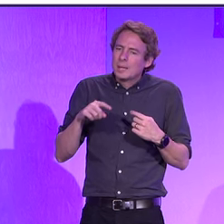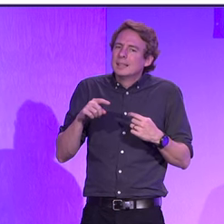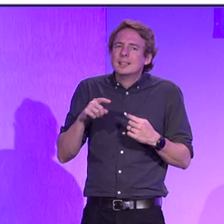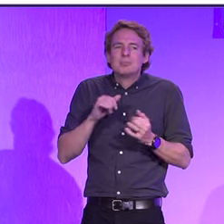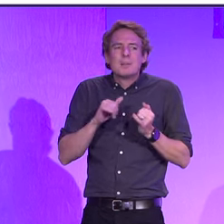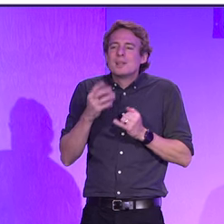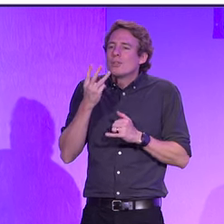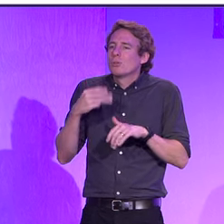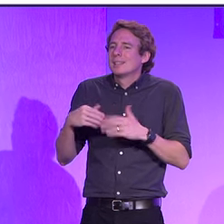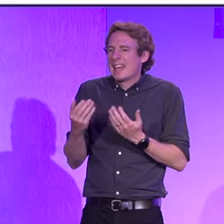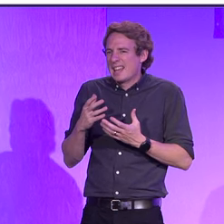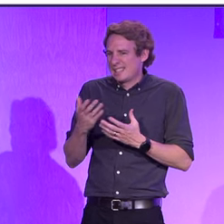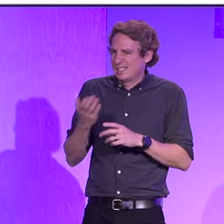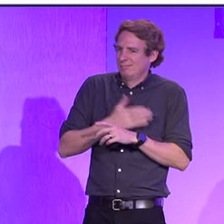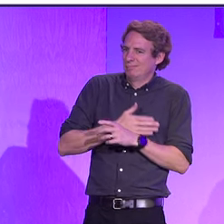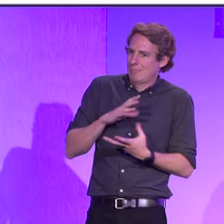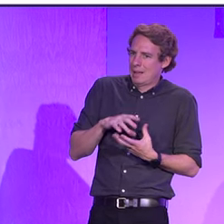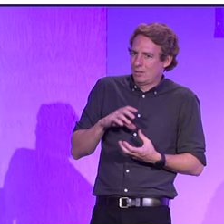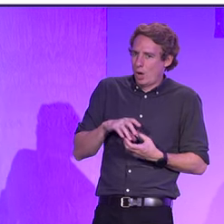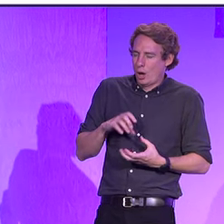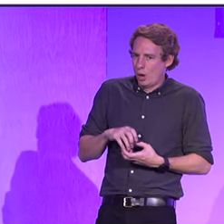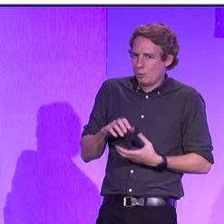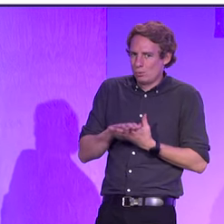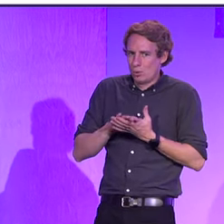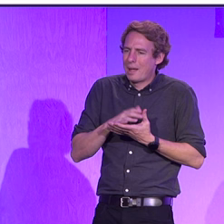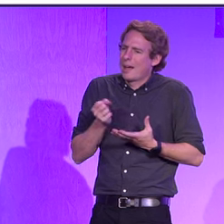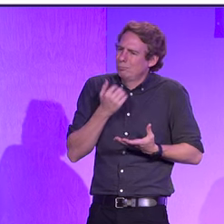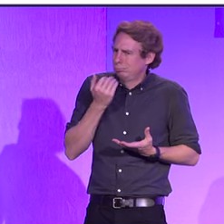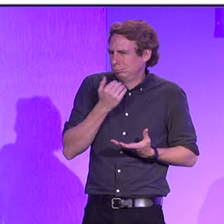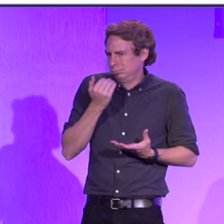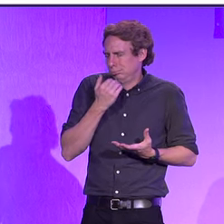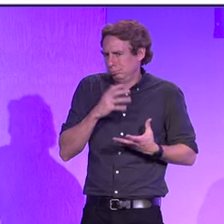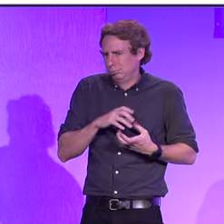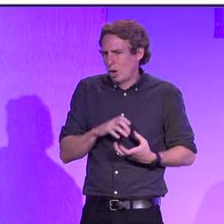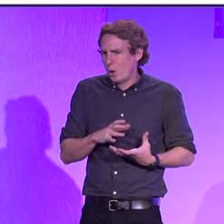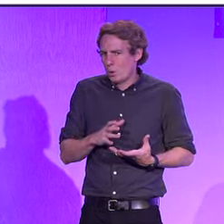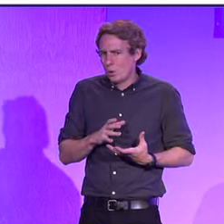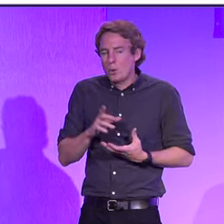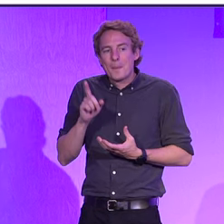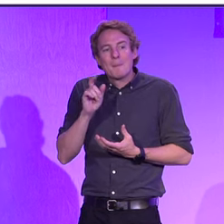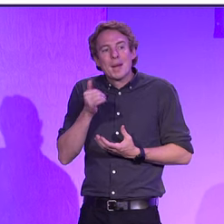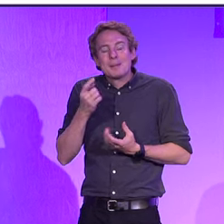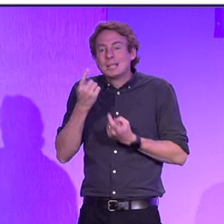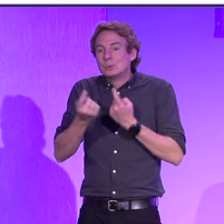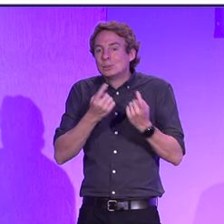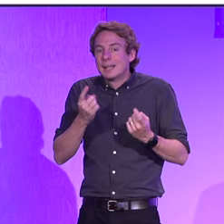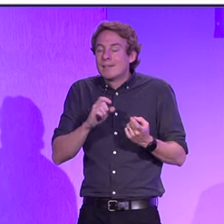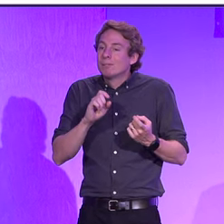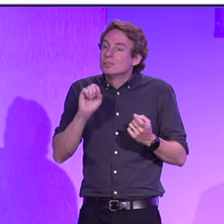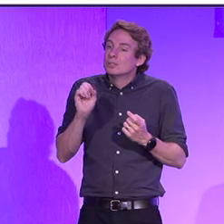3 days in advance. So we had a lot of extra dough to make it okay. But maybe you don't have